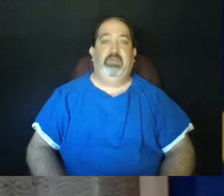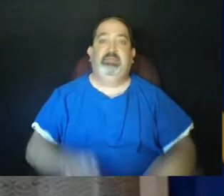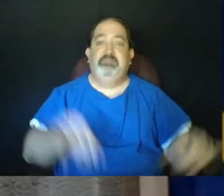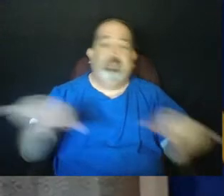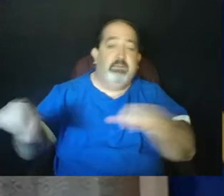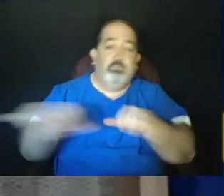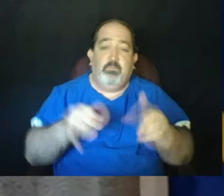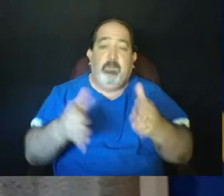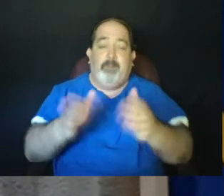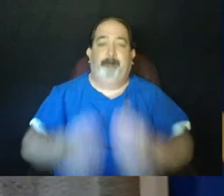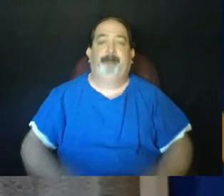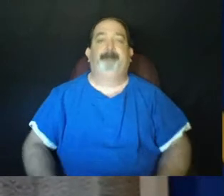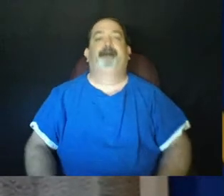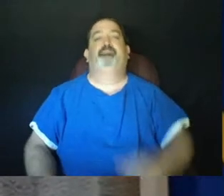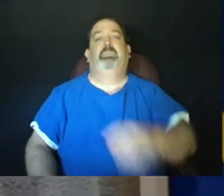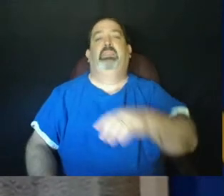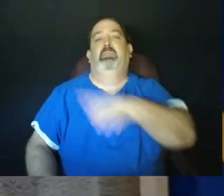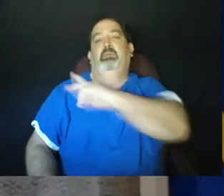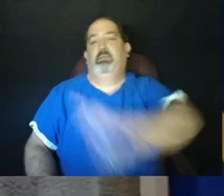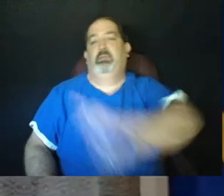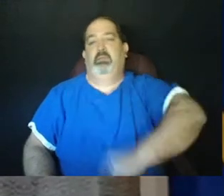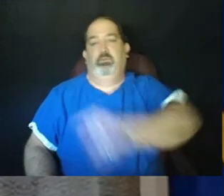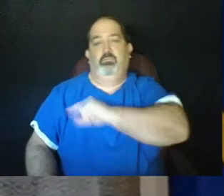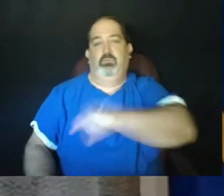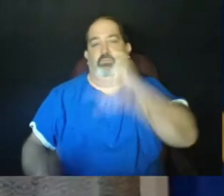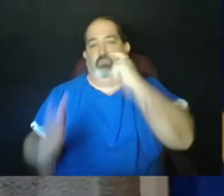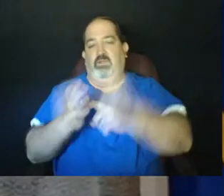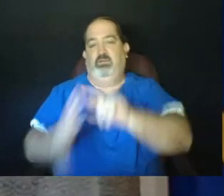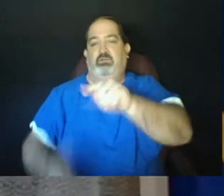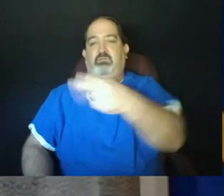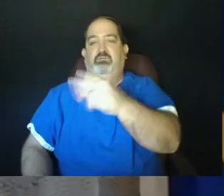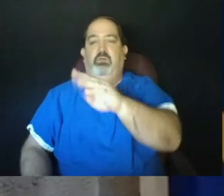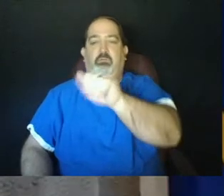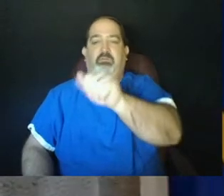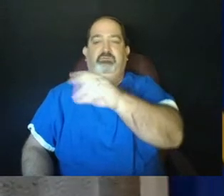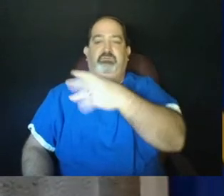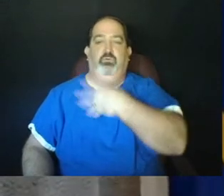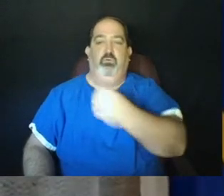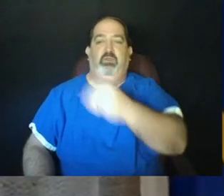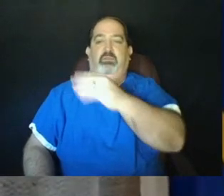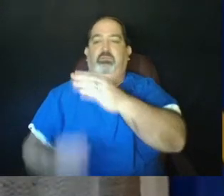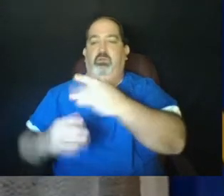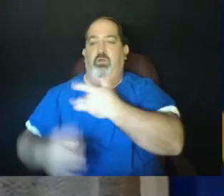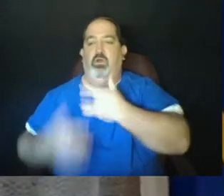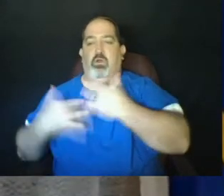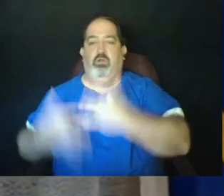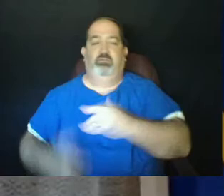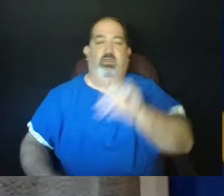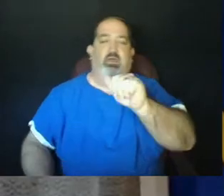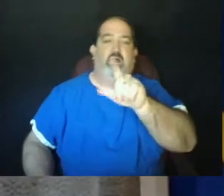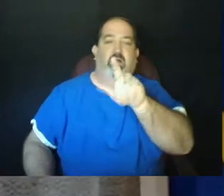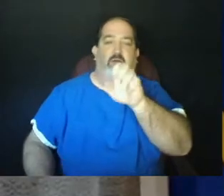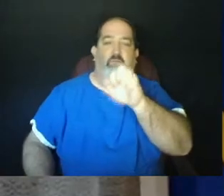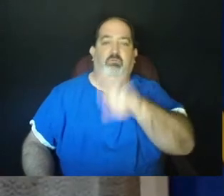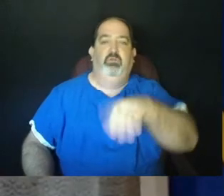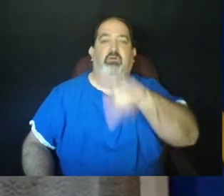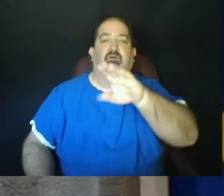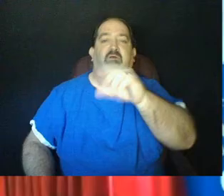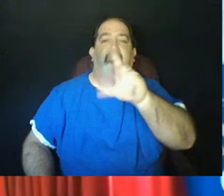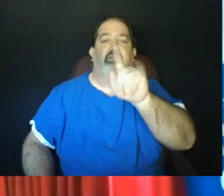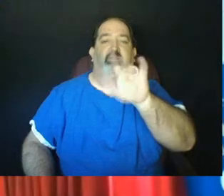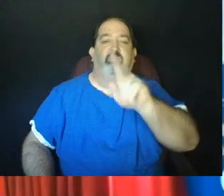In like manner, do their Majesties recognize Thomas Whiteheart and Albra Katherine Marie Isabelle